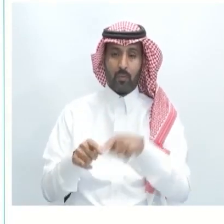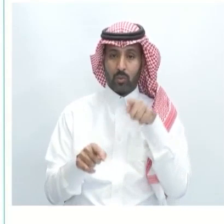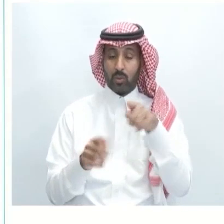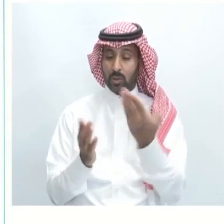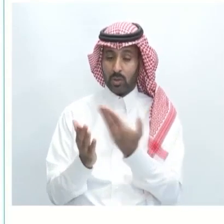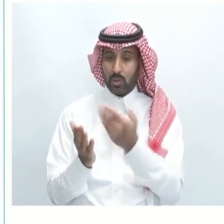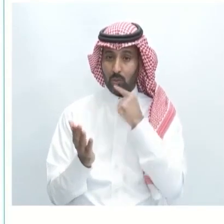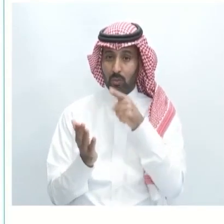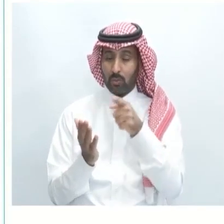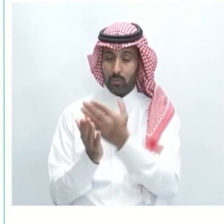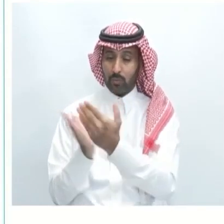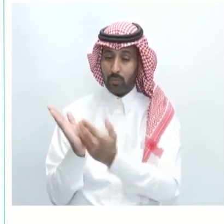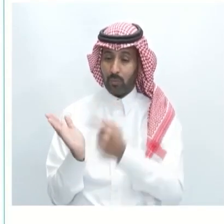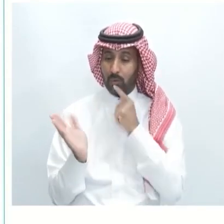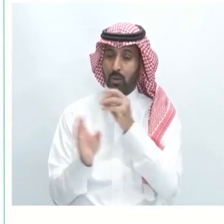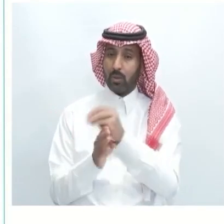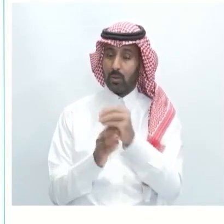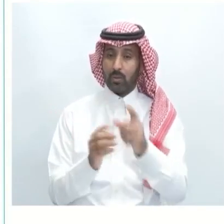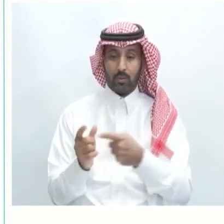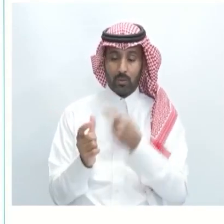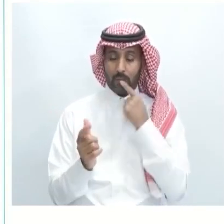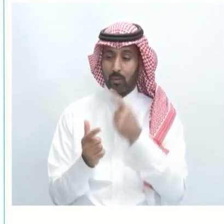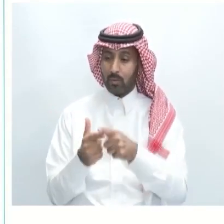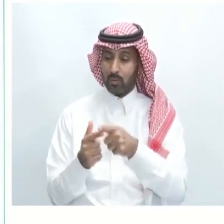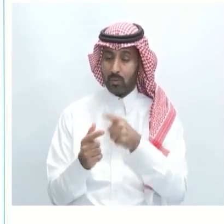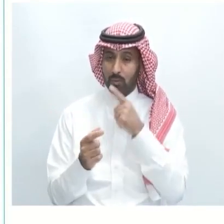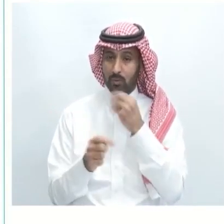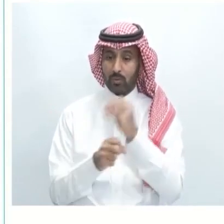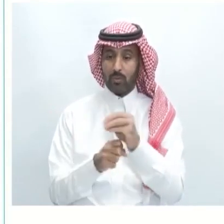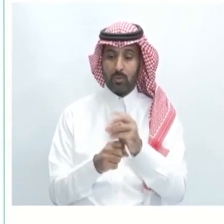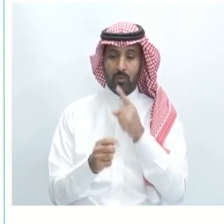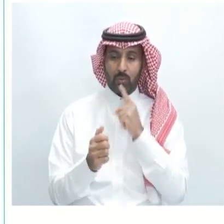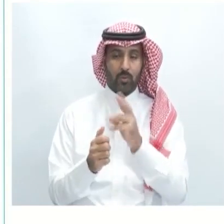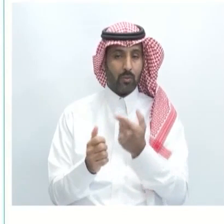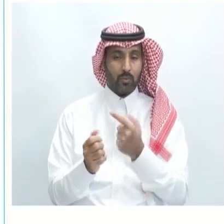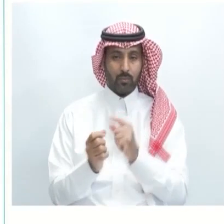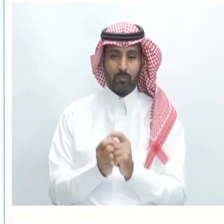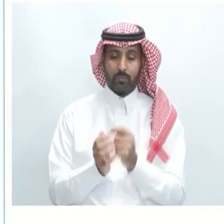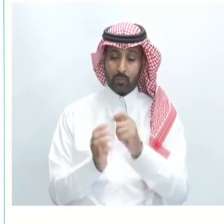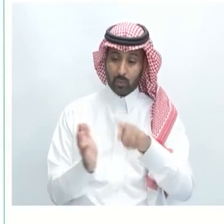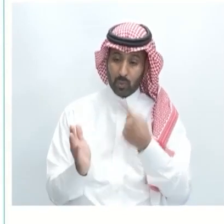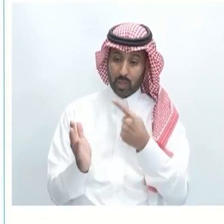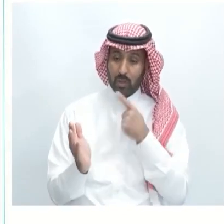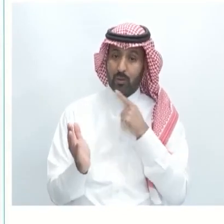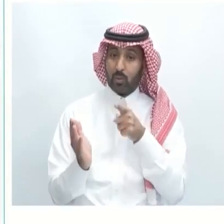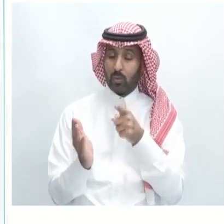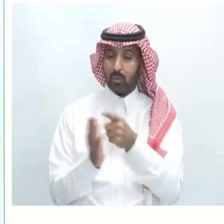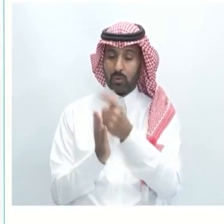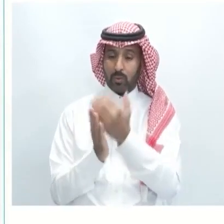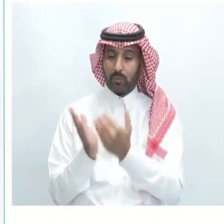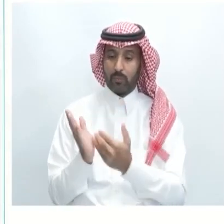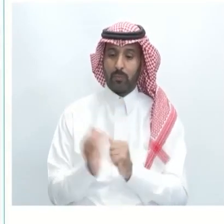your essay and maybe give you some comments, some hints, some feedbacks to correct your